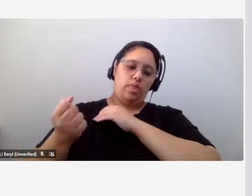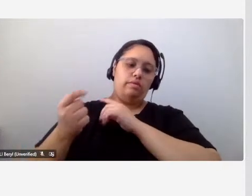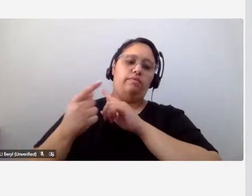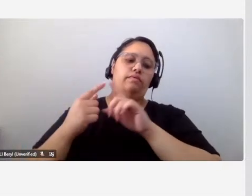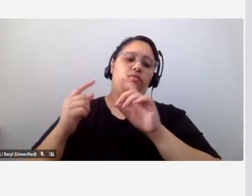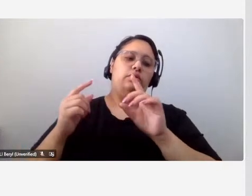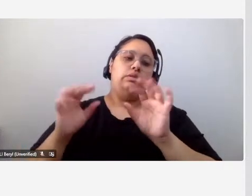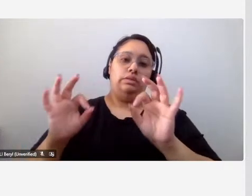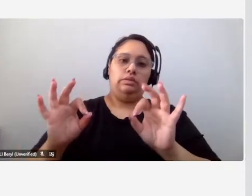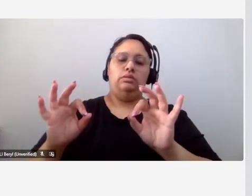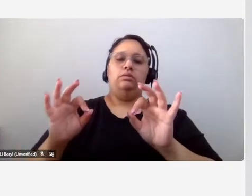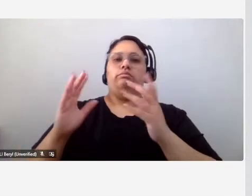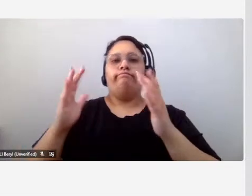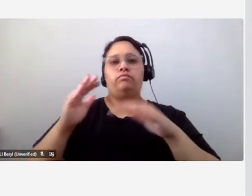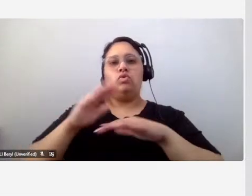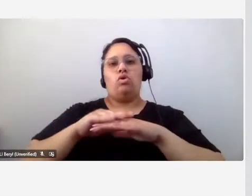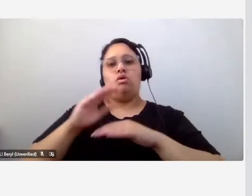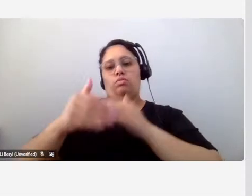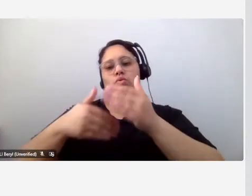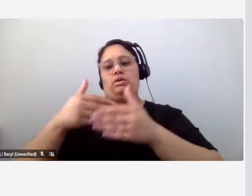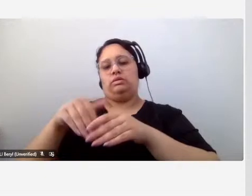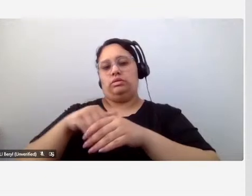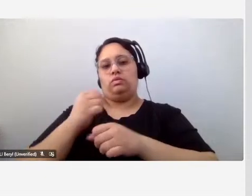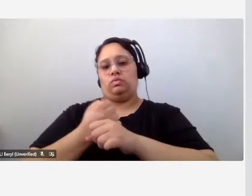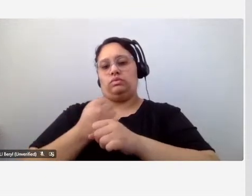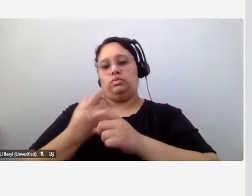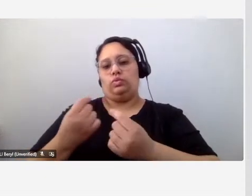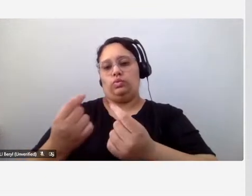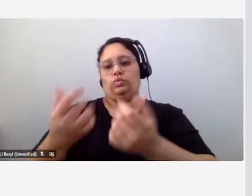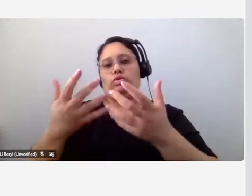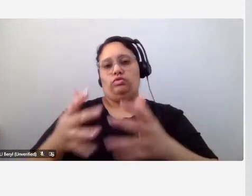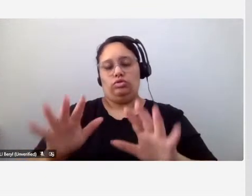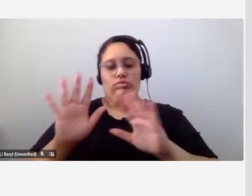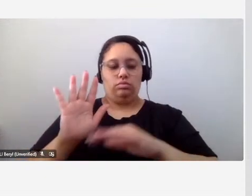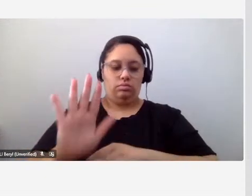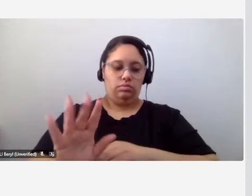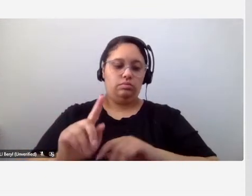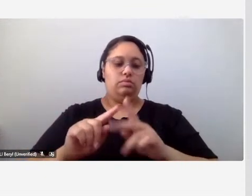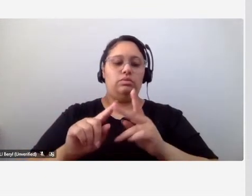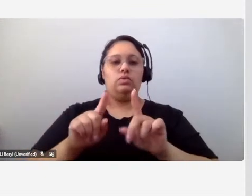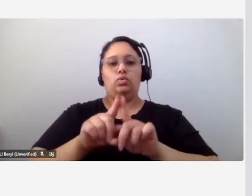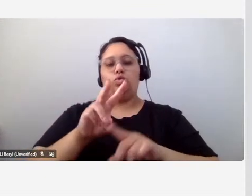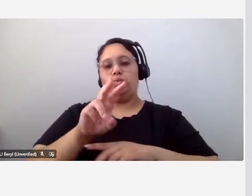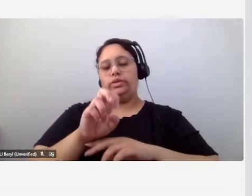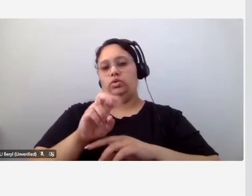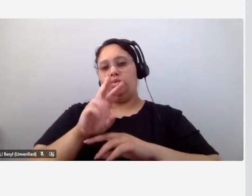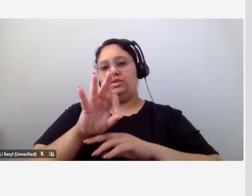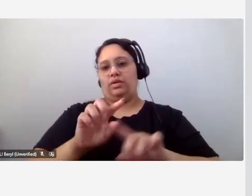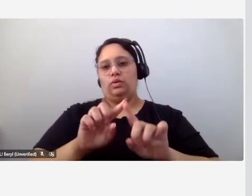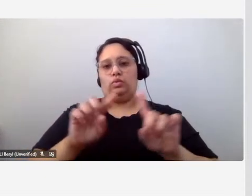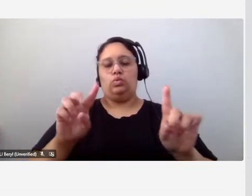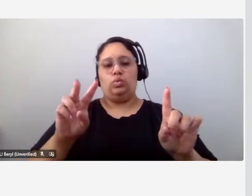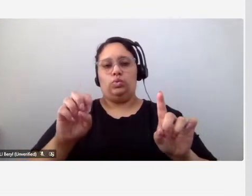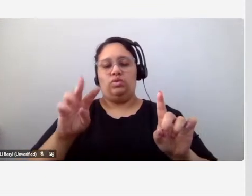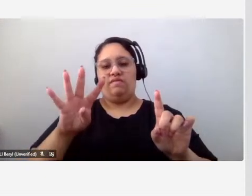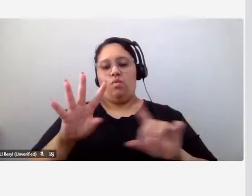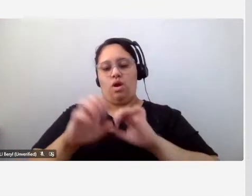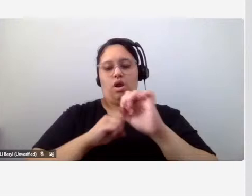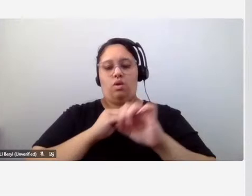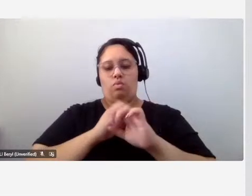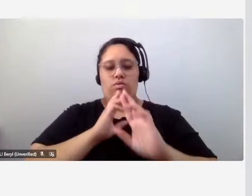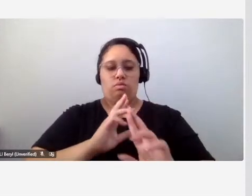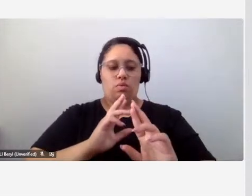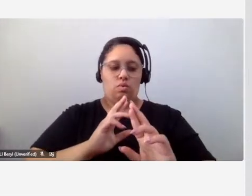and it's commendable on the progress and the work that gets done. I think in the 2023-24 annual